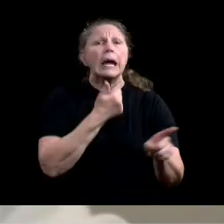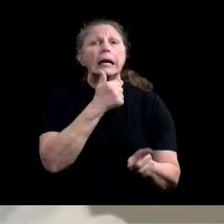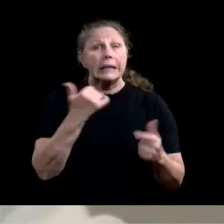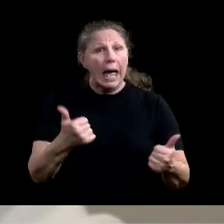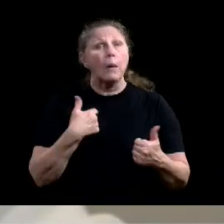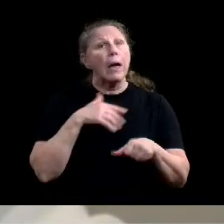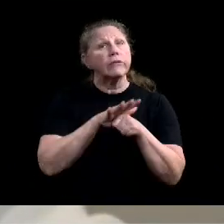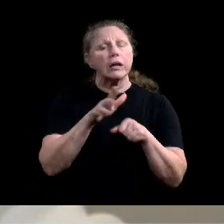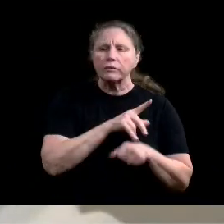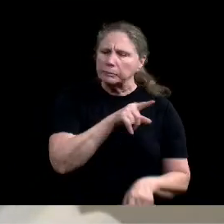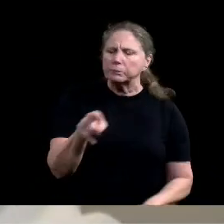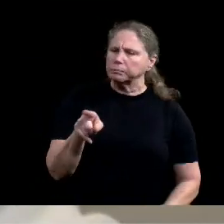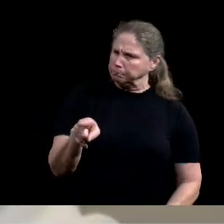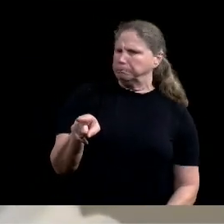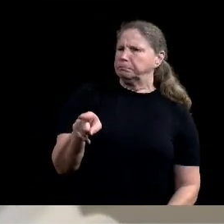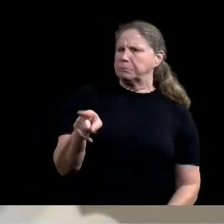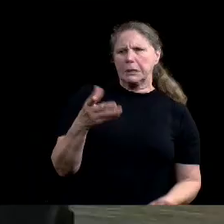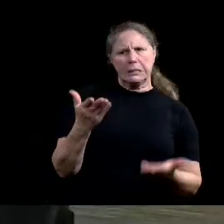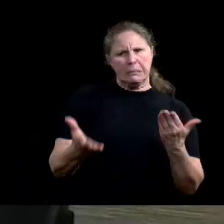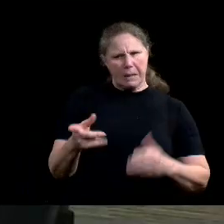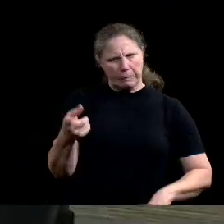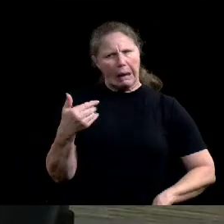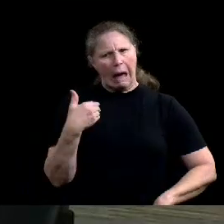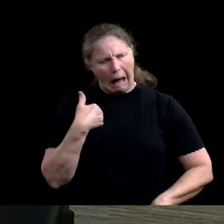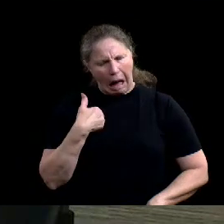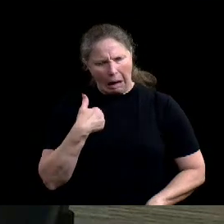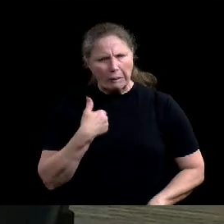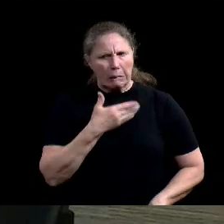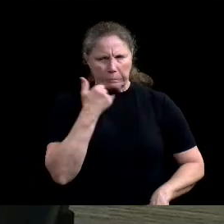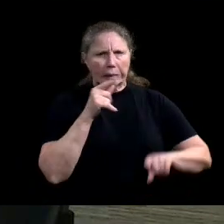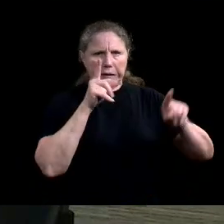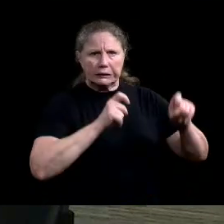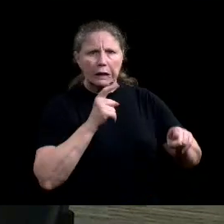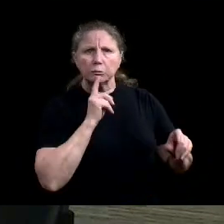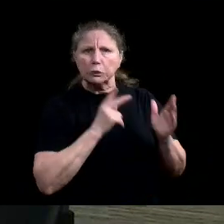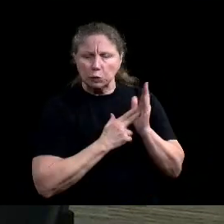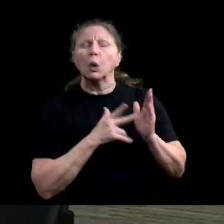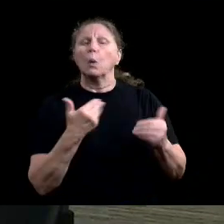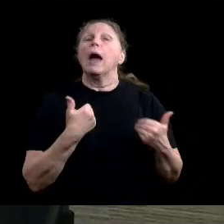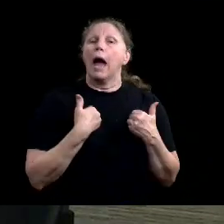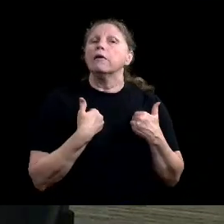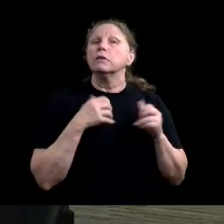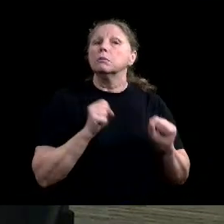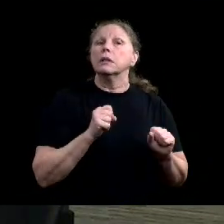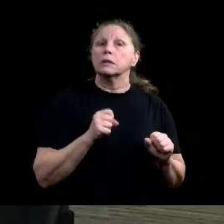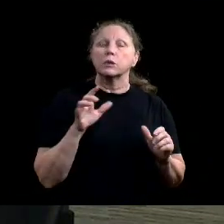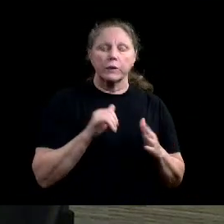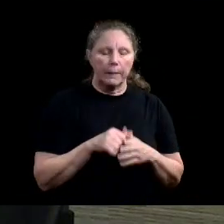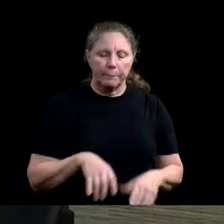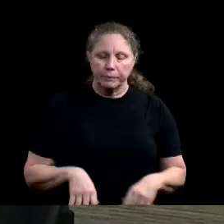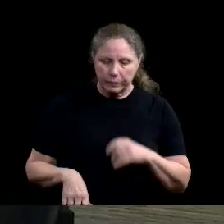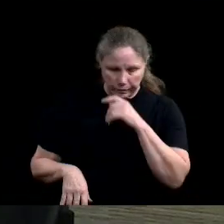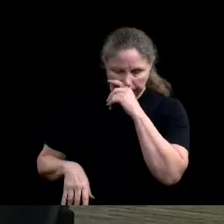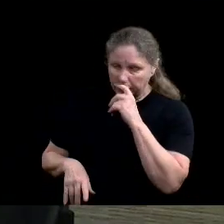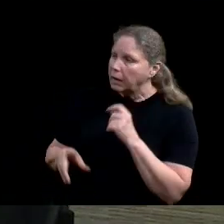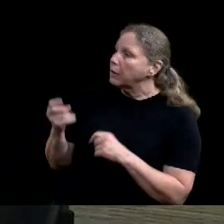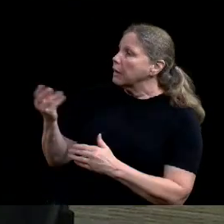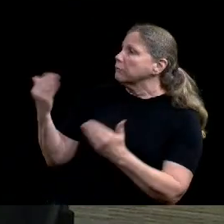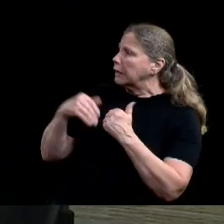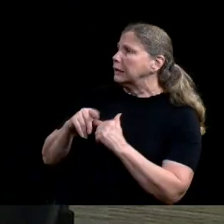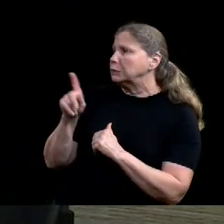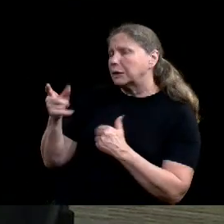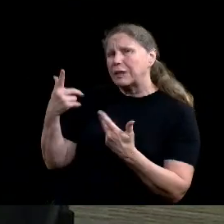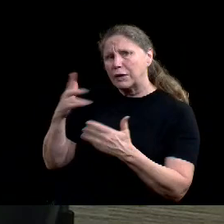COVID-19, we are testing. Okay, I think you've already addressed a little bit of this, but the next question that was presented to us, McLennan County